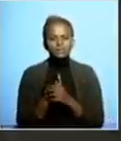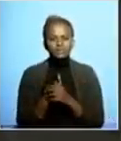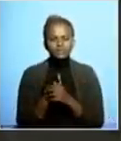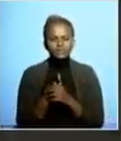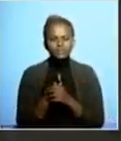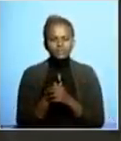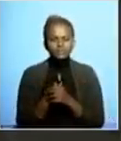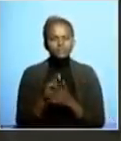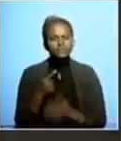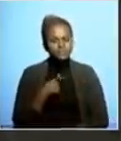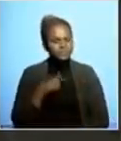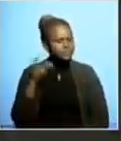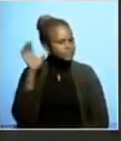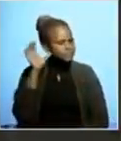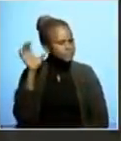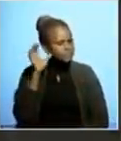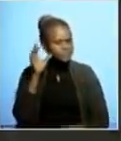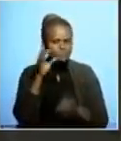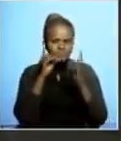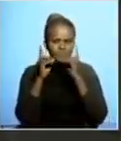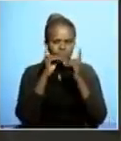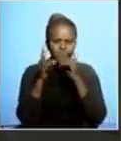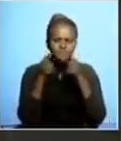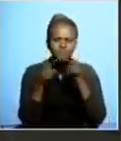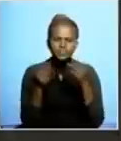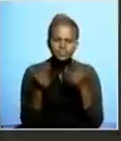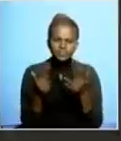I hear the debates going on.